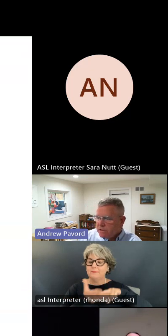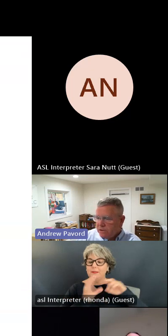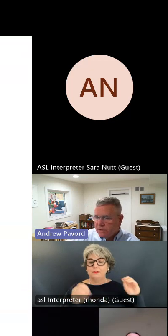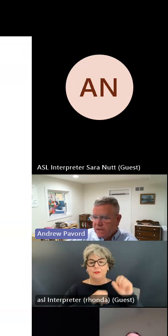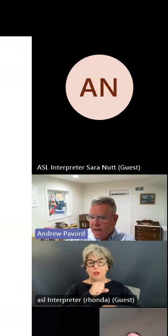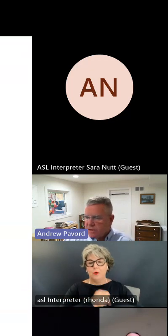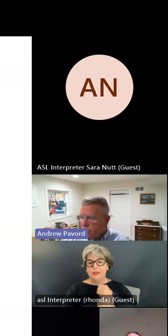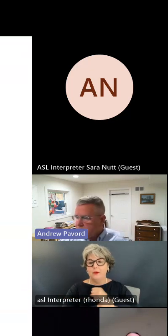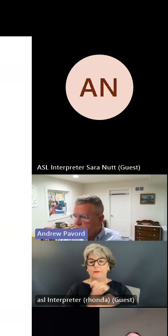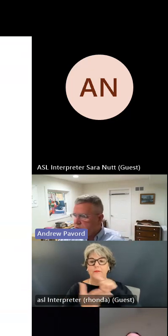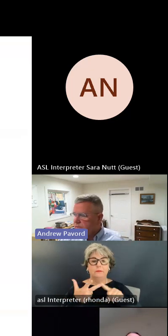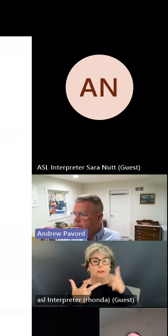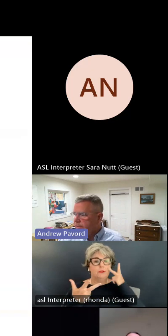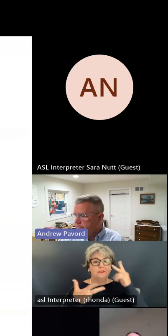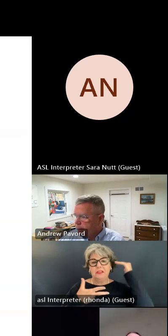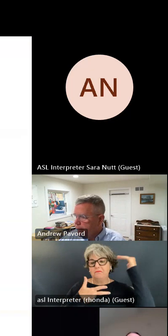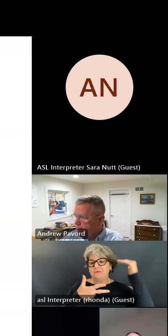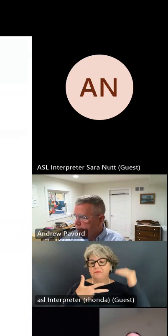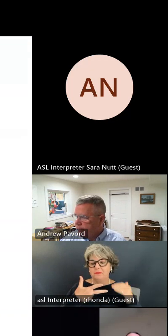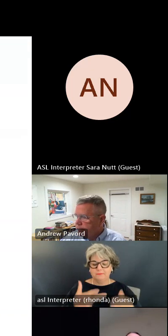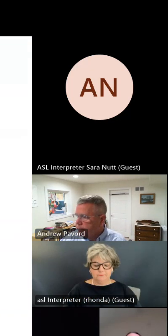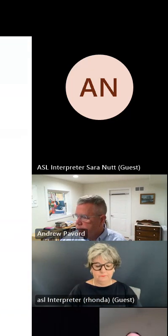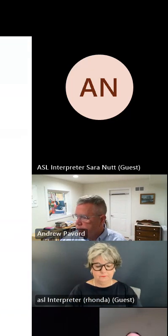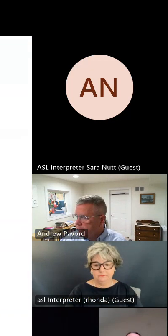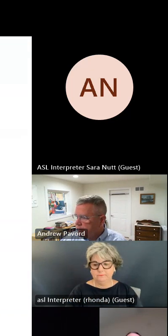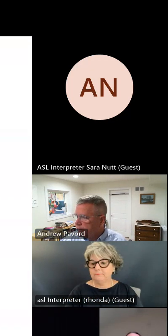Okay, so you see how this works?